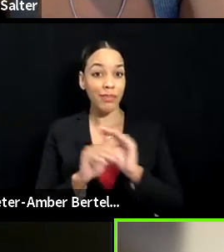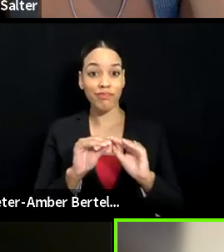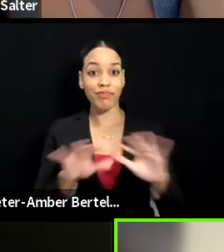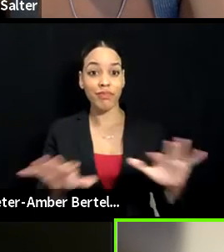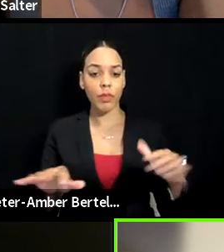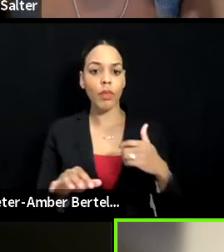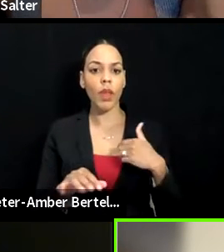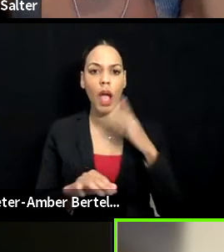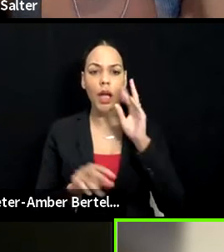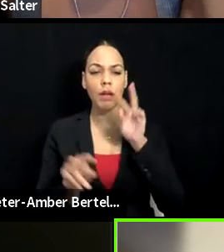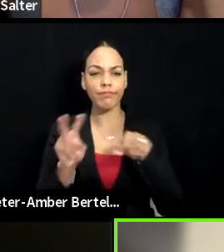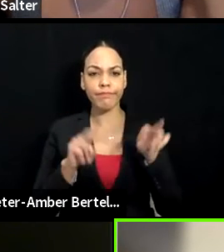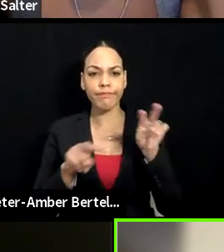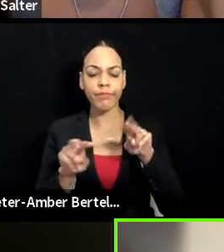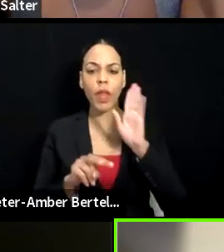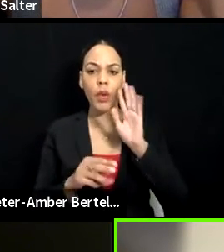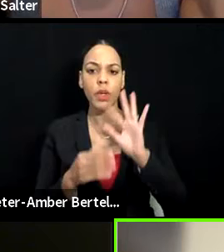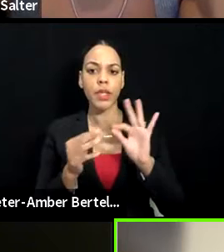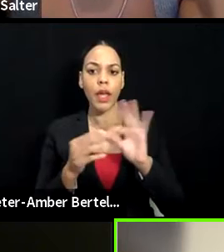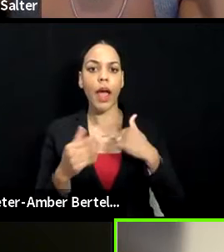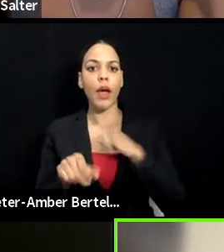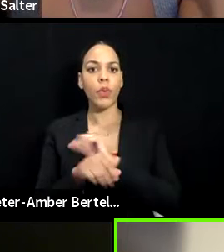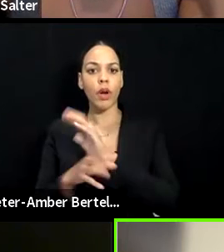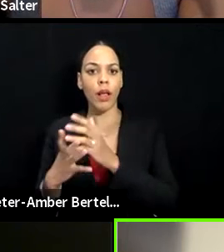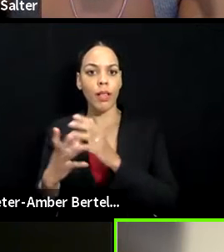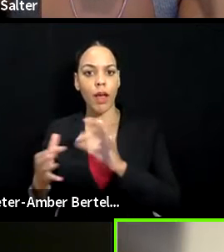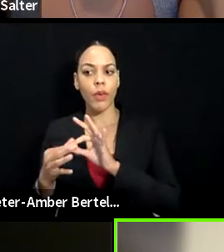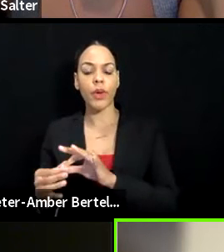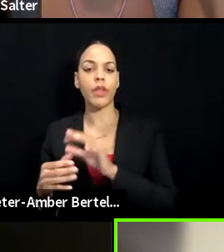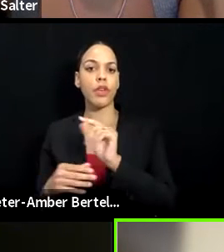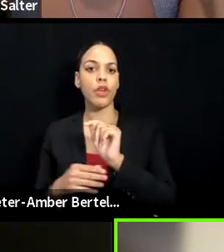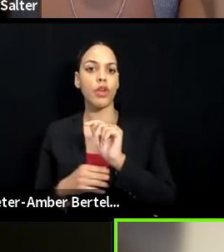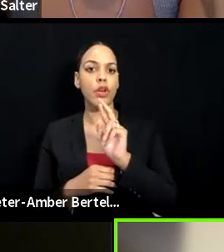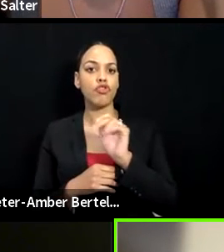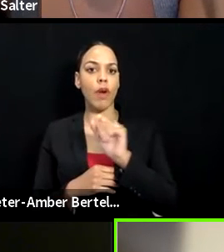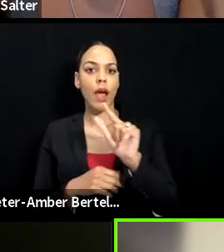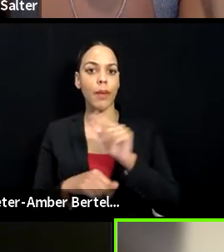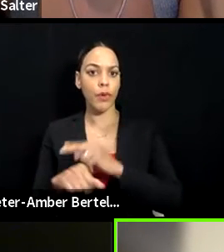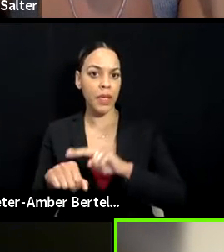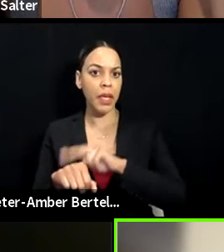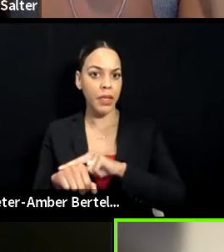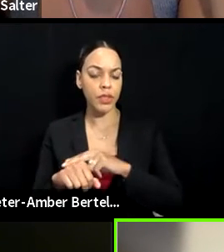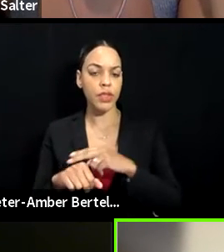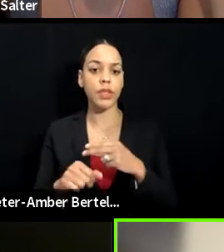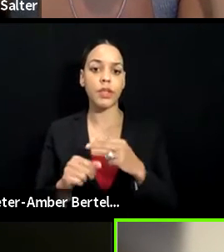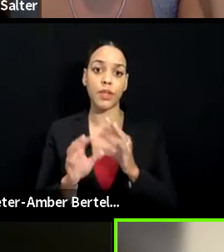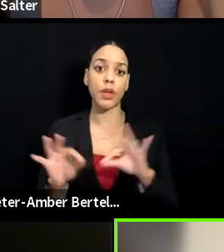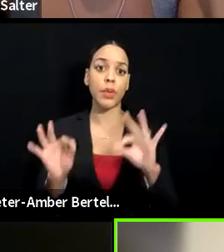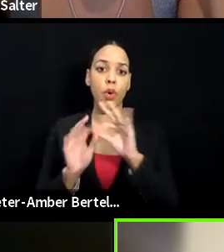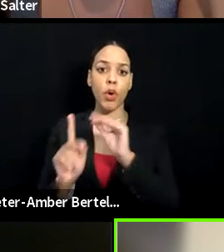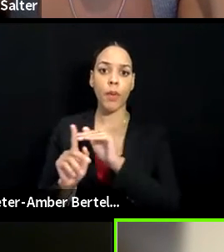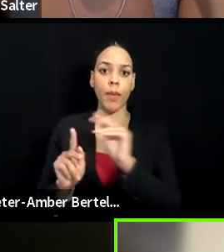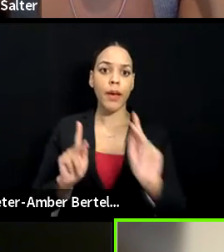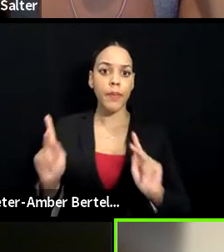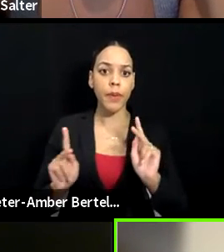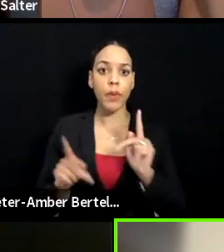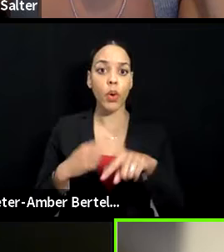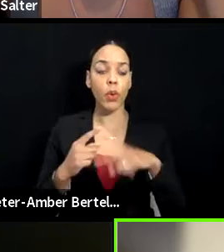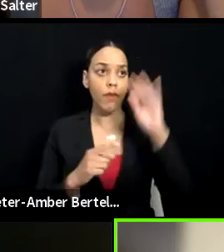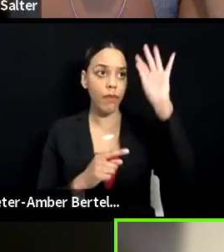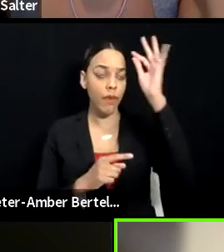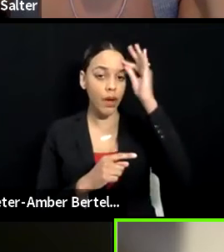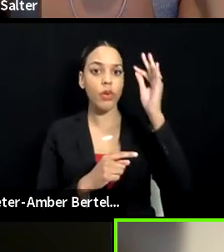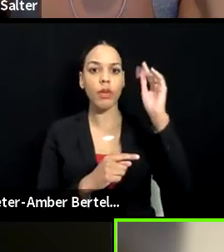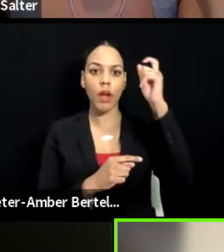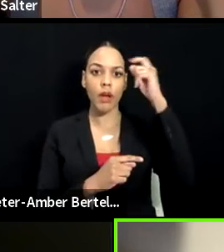know, I do a lot of work on behalf of tribal nations. And a lot of what we have to remind people is that when the federal government wants to fund state